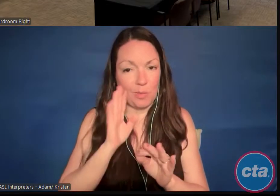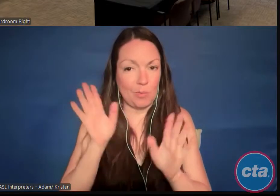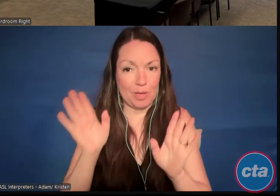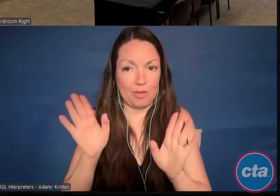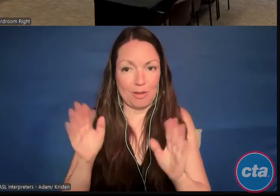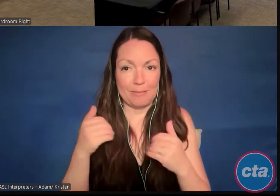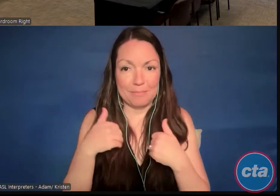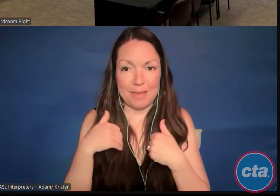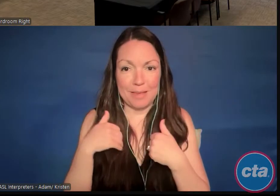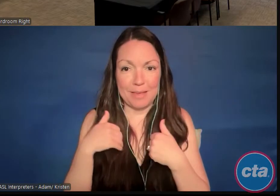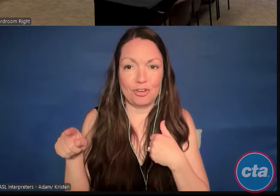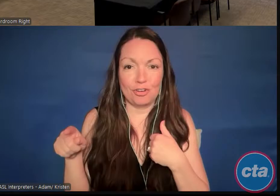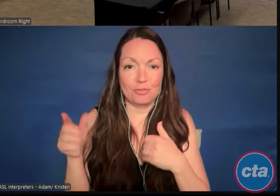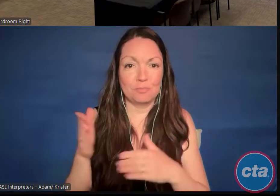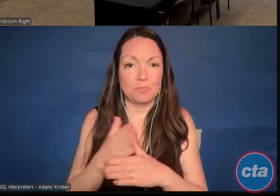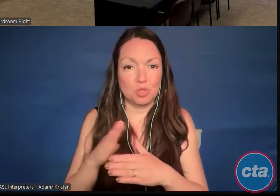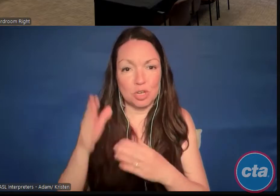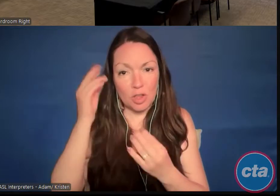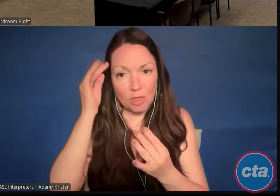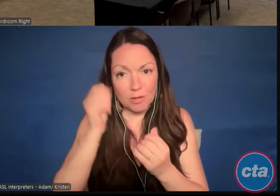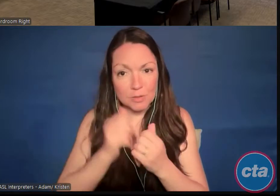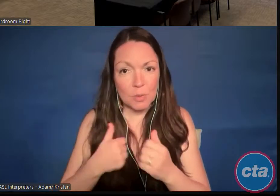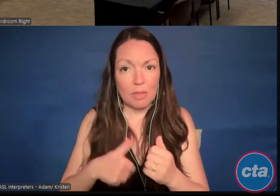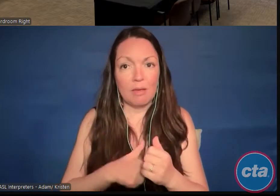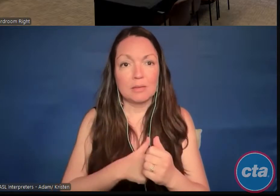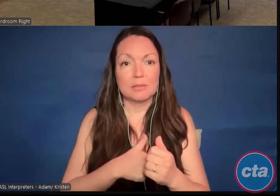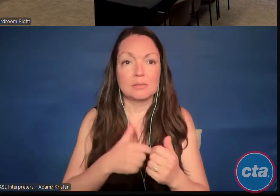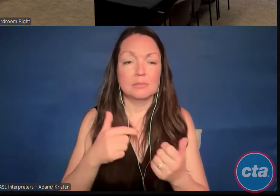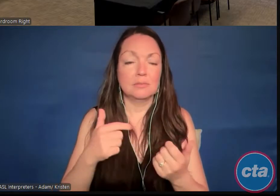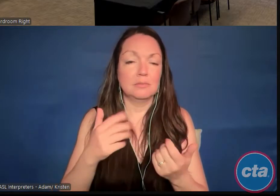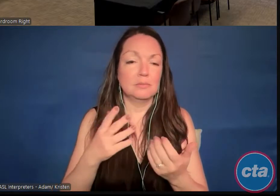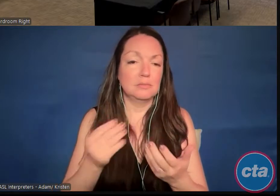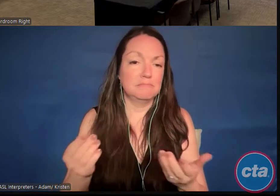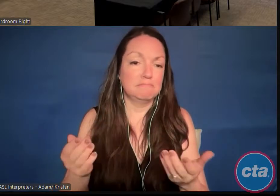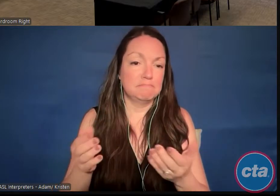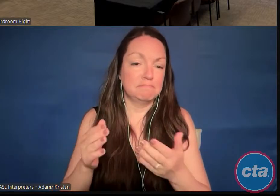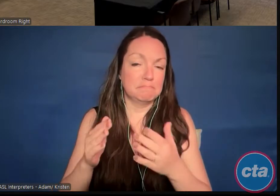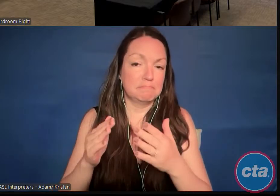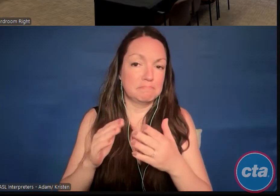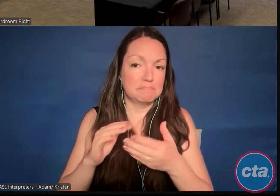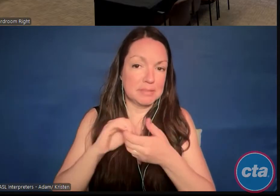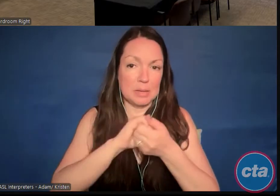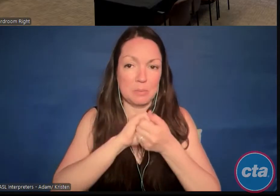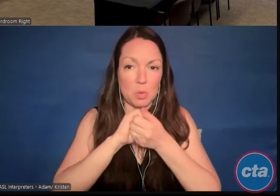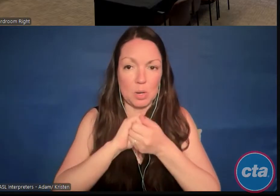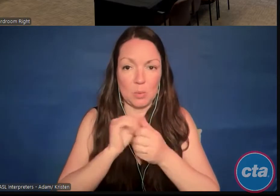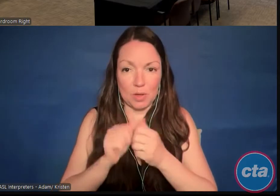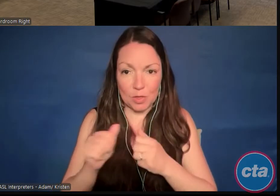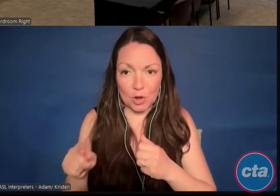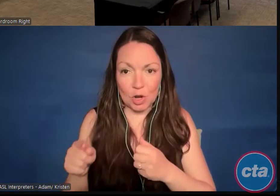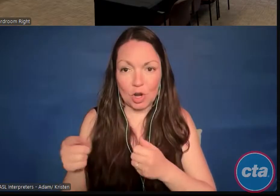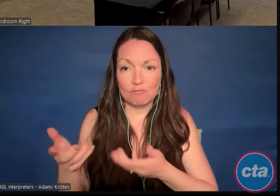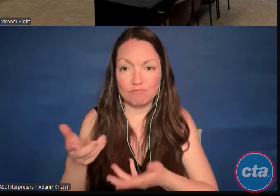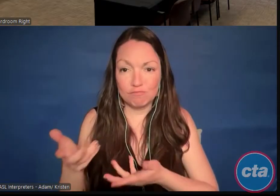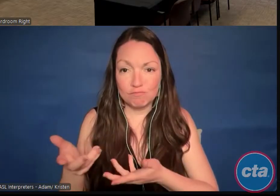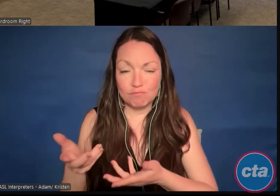have her share her thoughts with us and, just be in community with her and see how we can